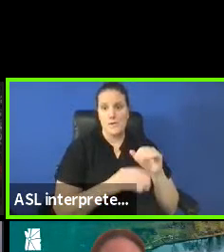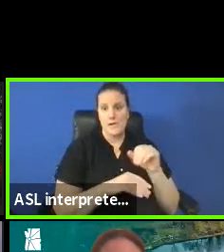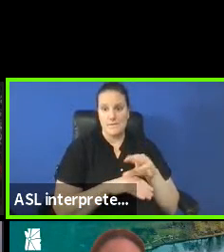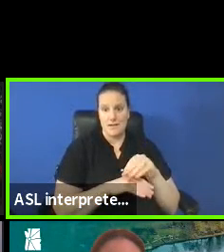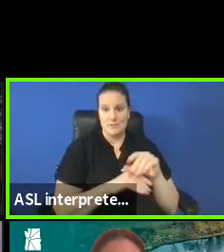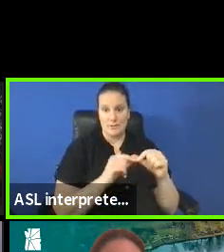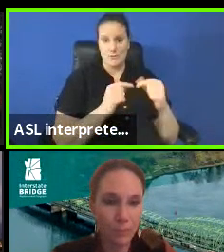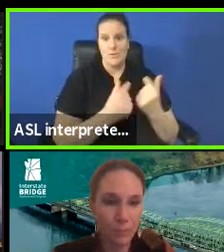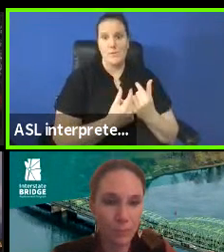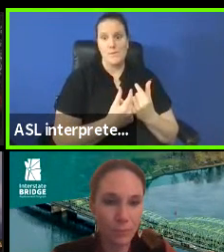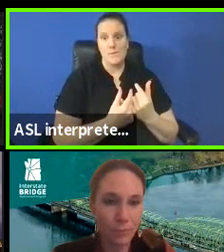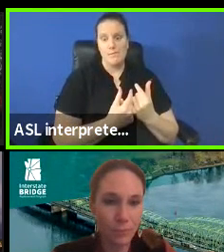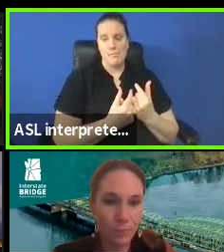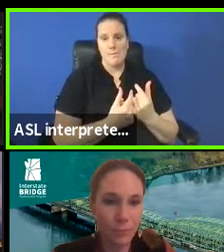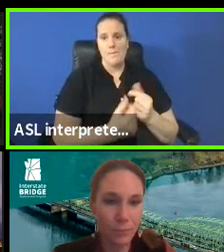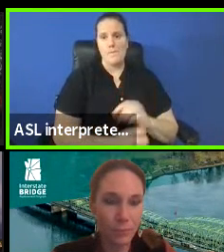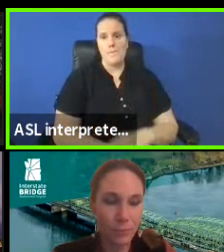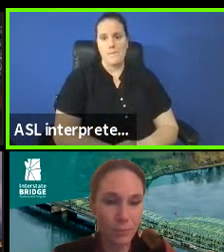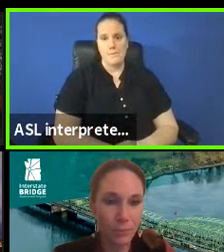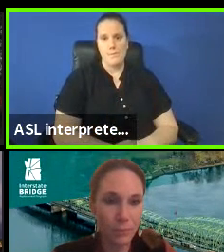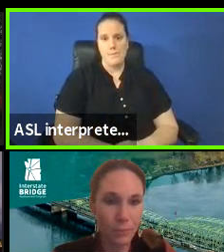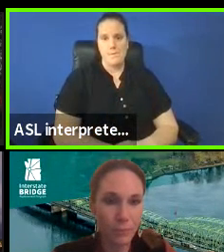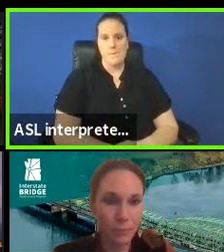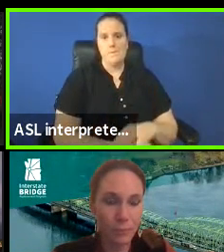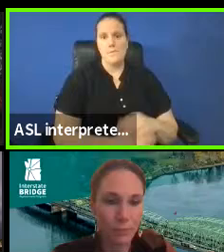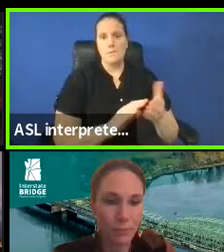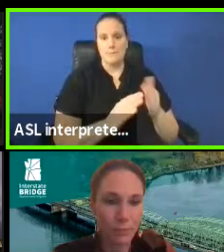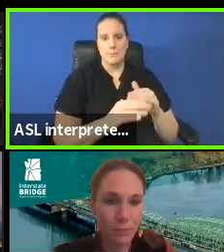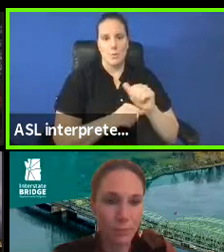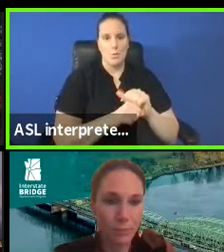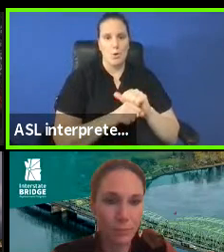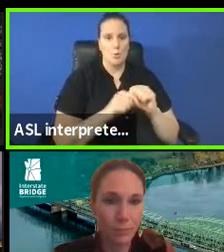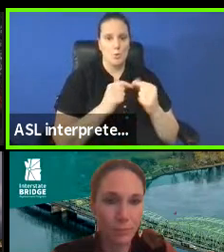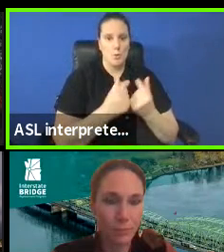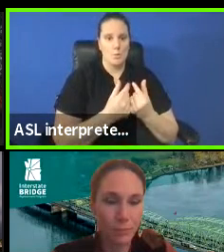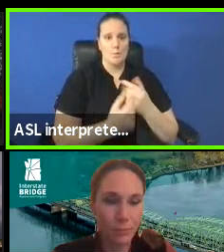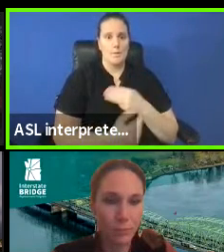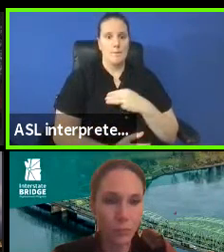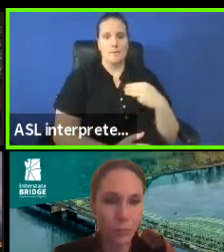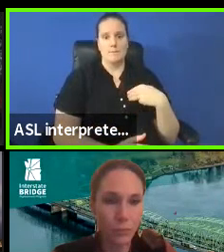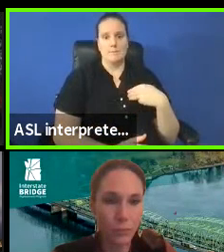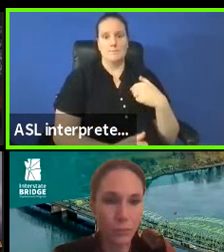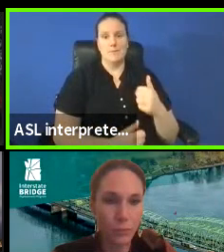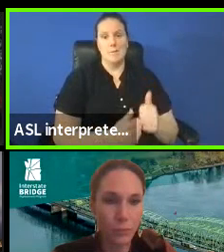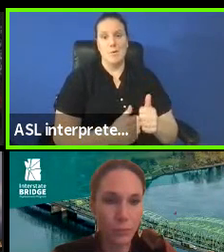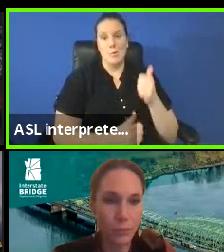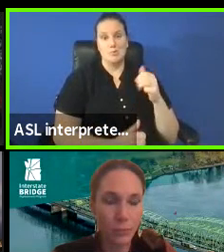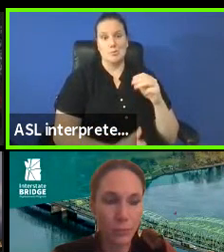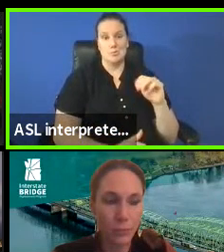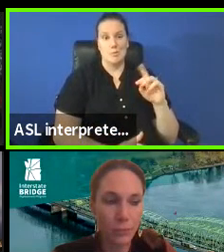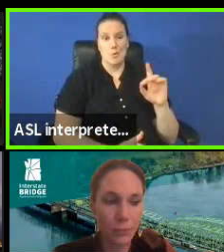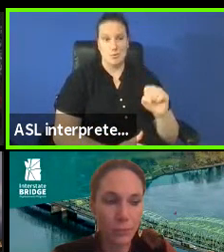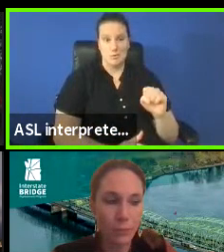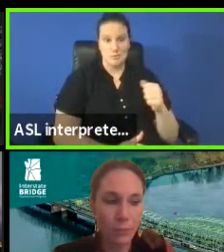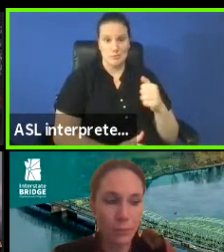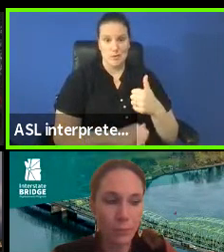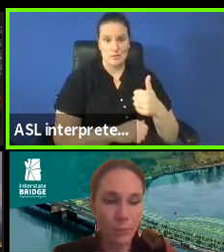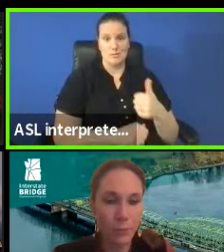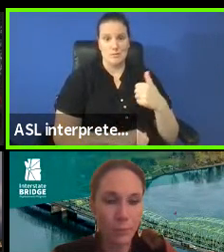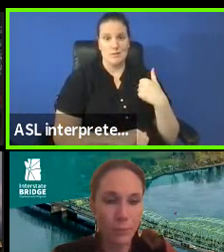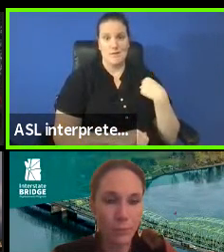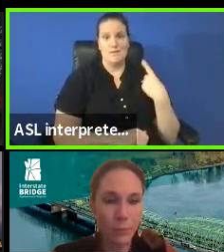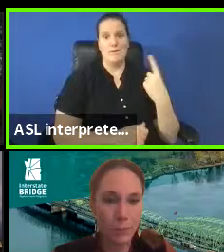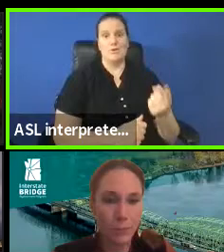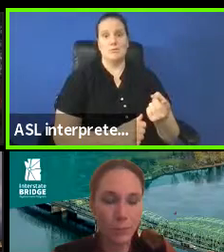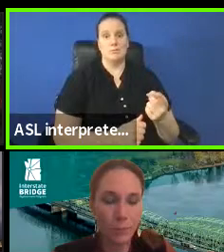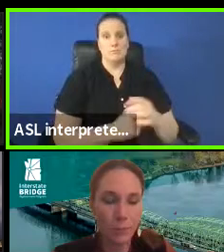group, and then just a community working group member. And then my most modes of transportation that I've ever